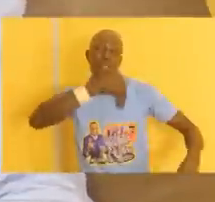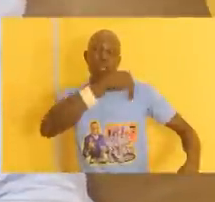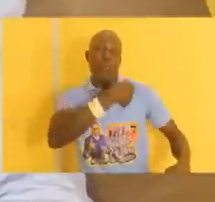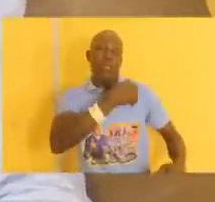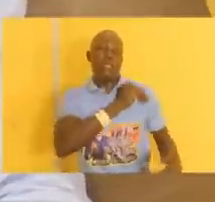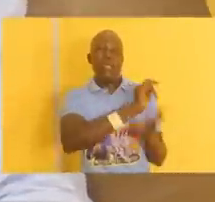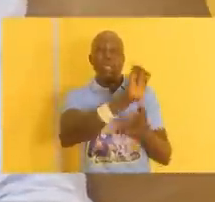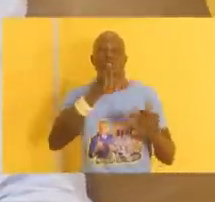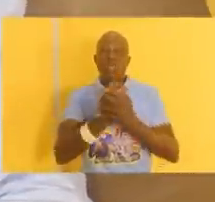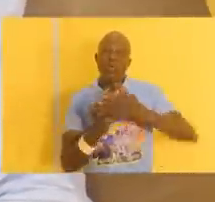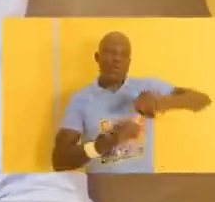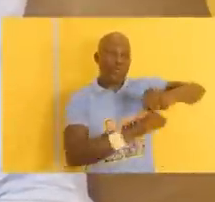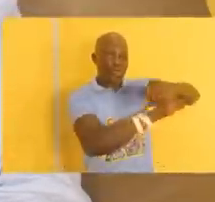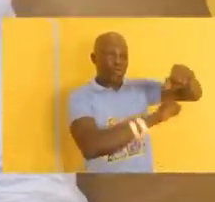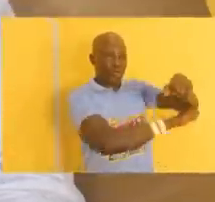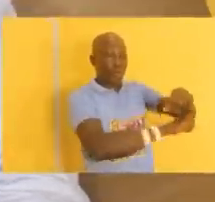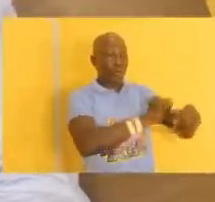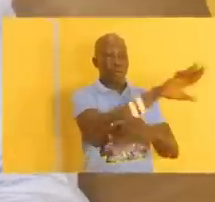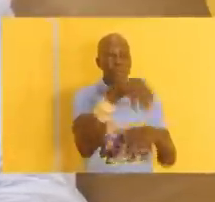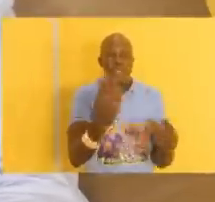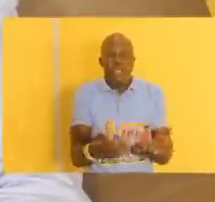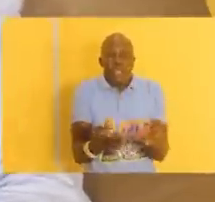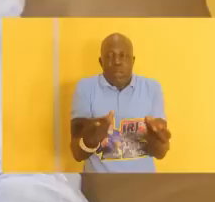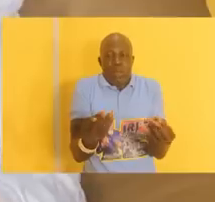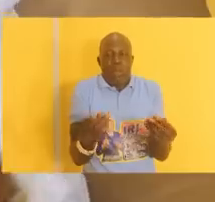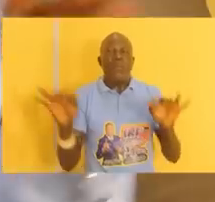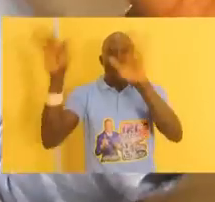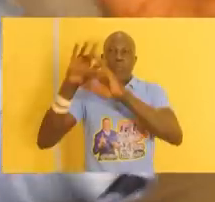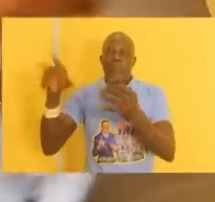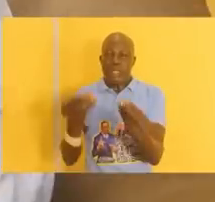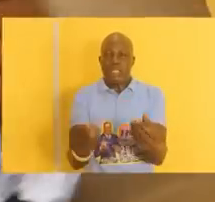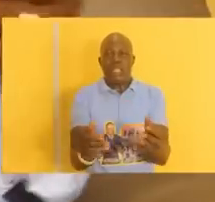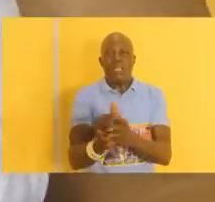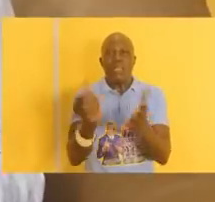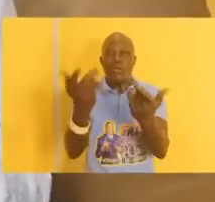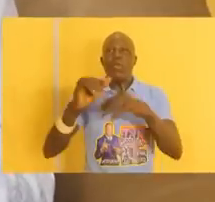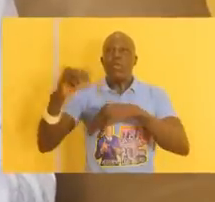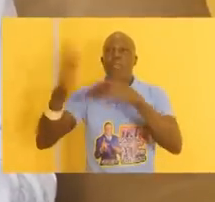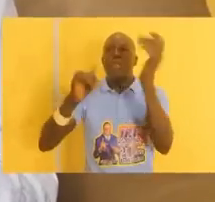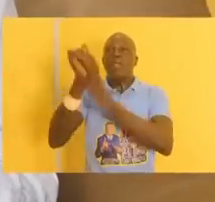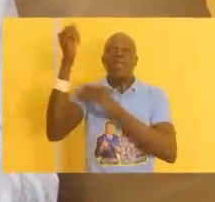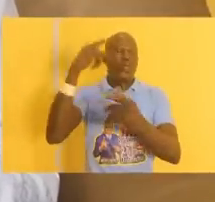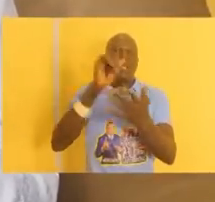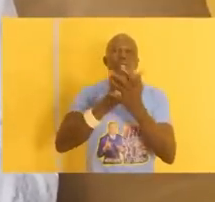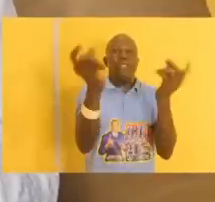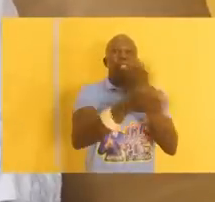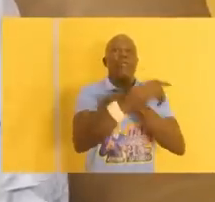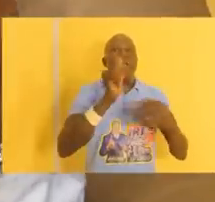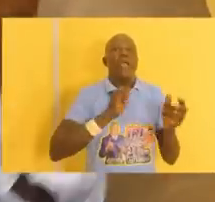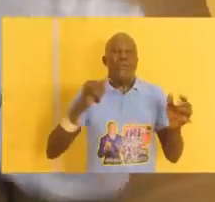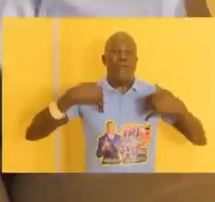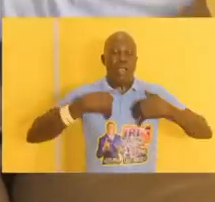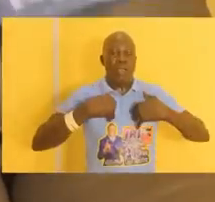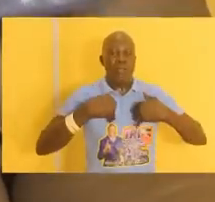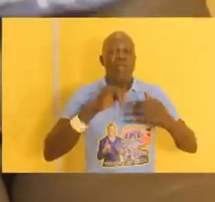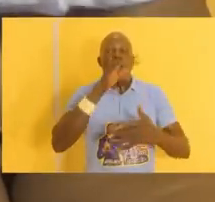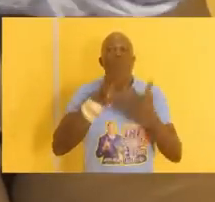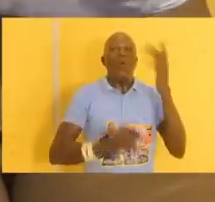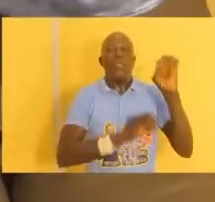are ladies in their heart. Support ile ano. They support the mercy that we want to will your daughter, Ami. Look at the limited day we